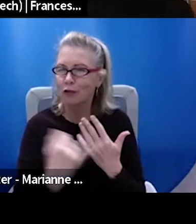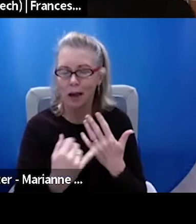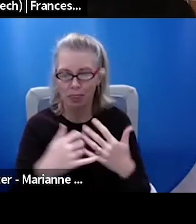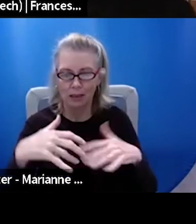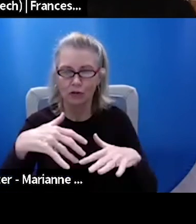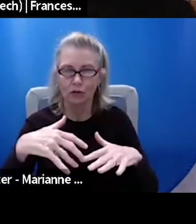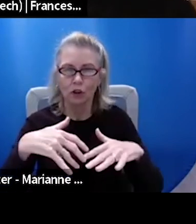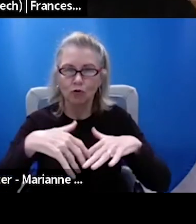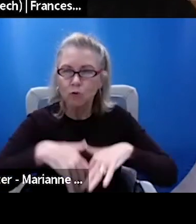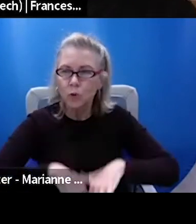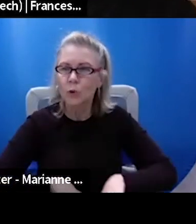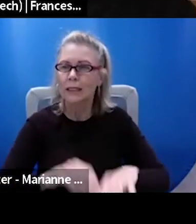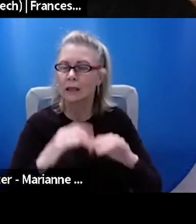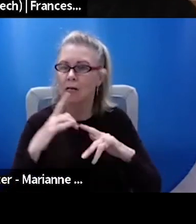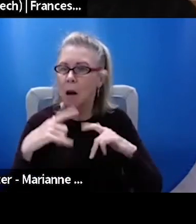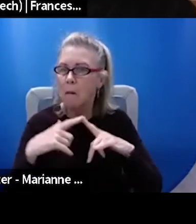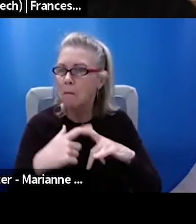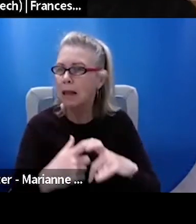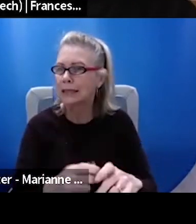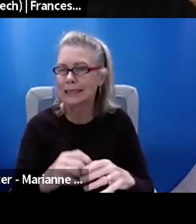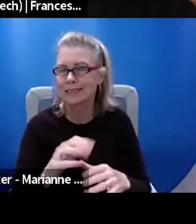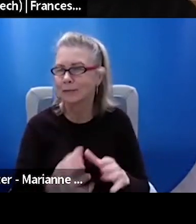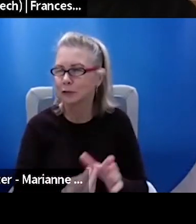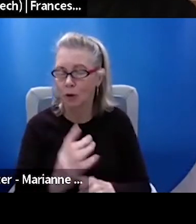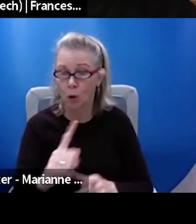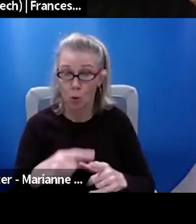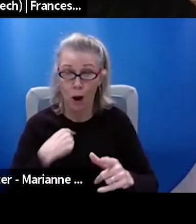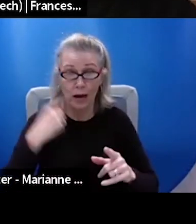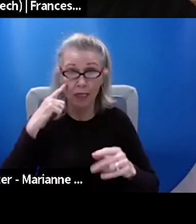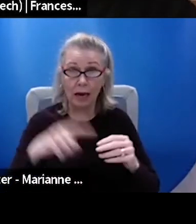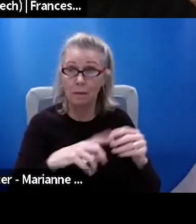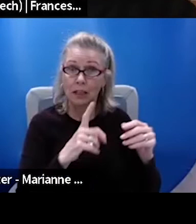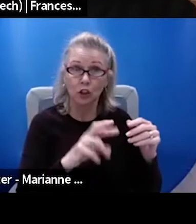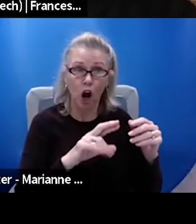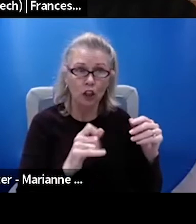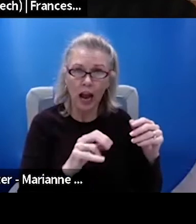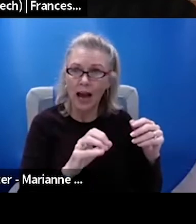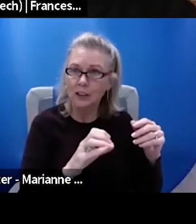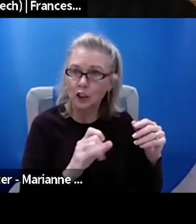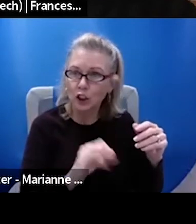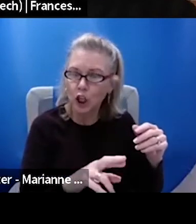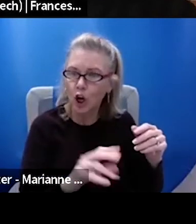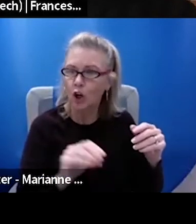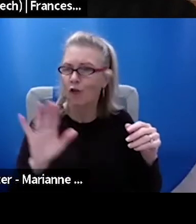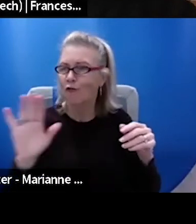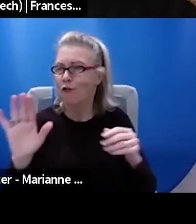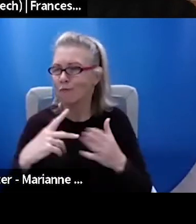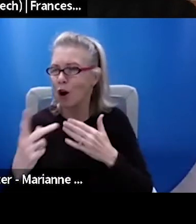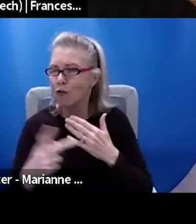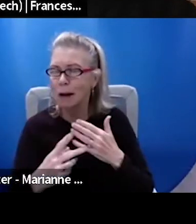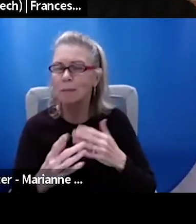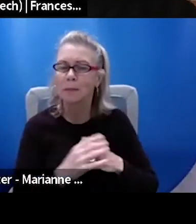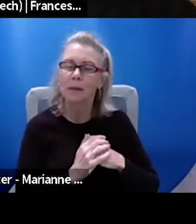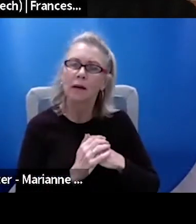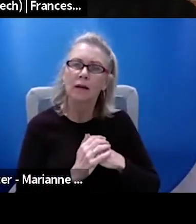in its development and growth. And so for me, when I think about Dar Jacir or Atansik, you know, these aren't necessarily questions